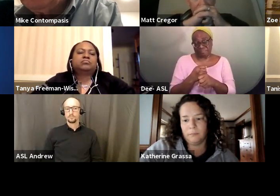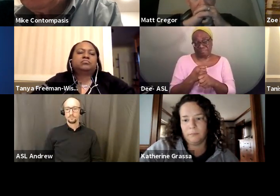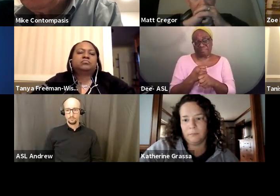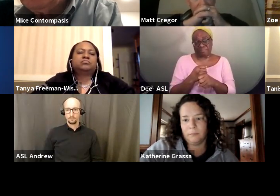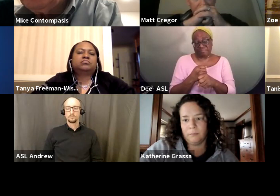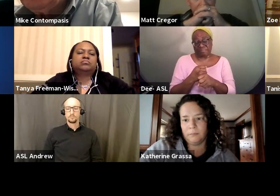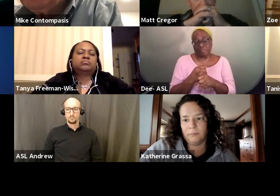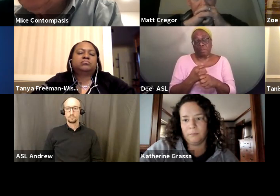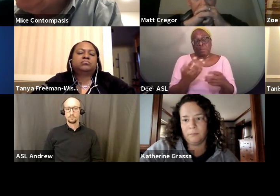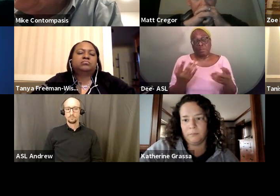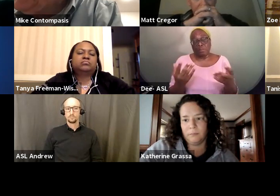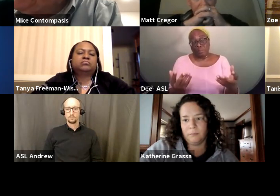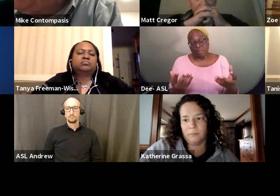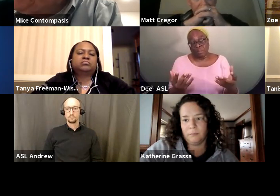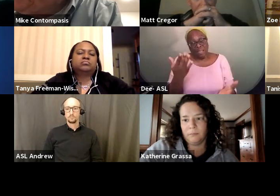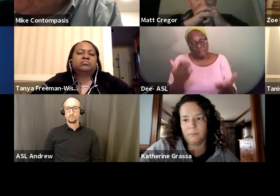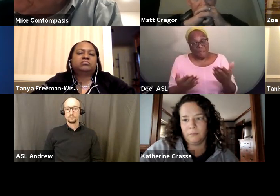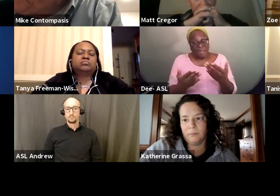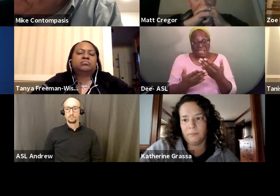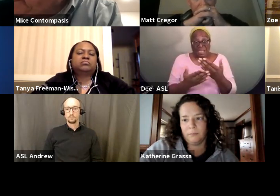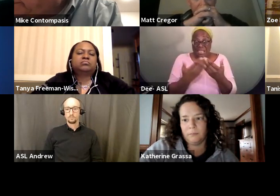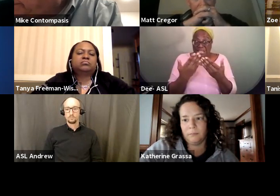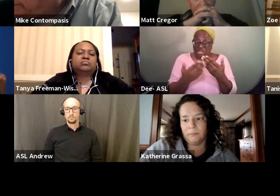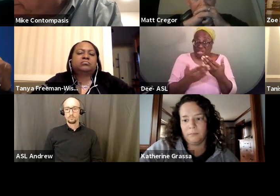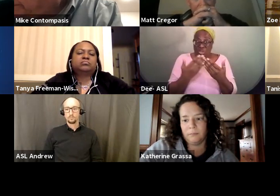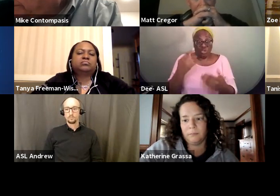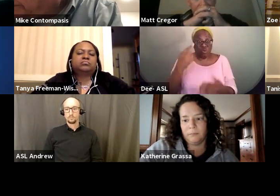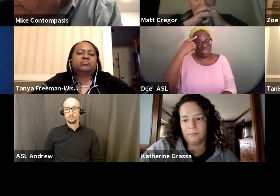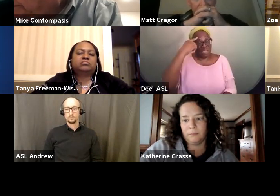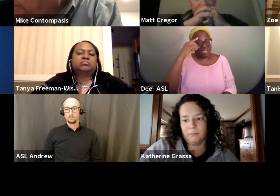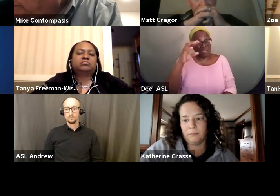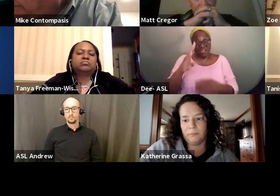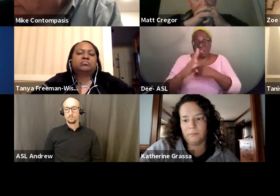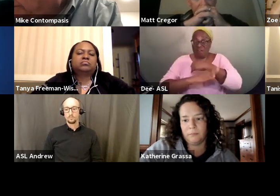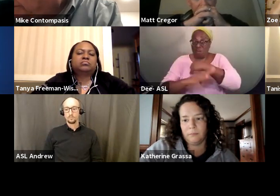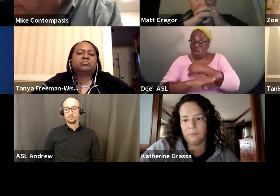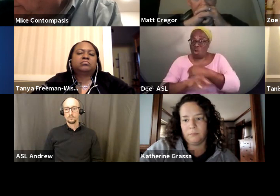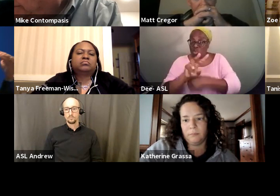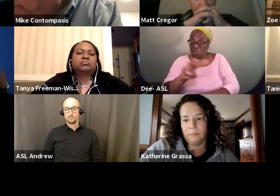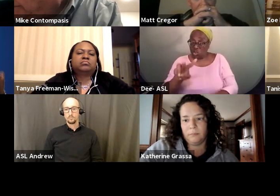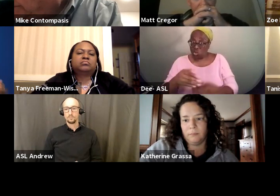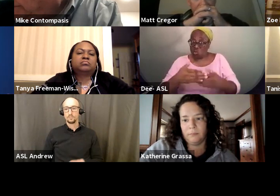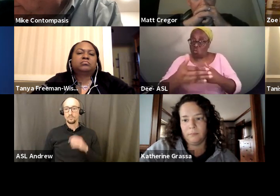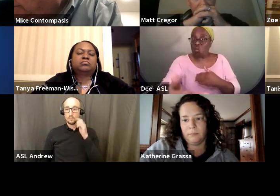initiative. So it may be easier to think fall 22 and beyond, and then come back and think what